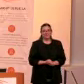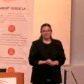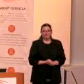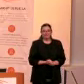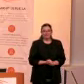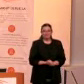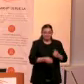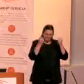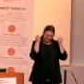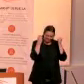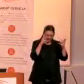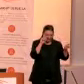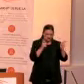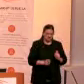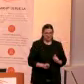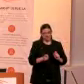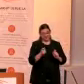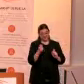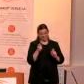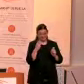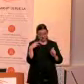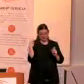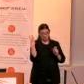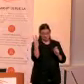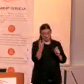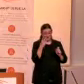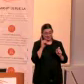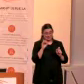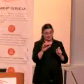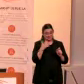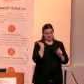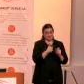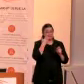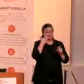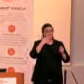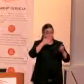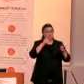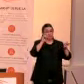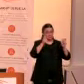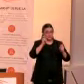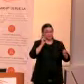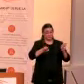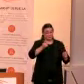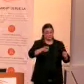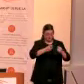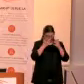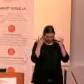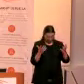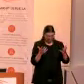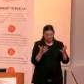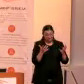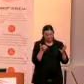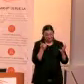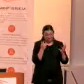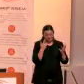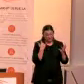there's been a lot of changes in Washington in the last year, as you know. And as a result of this, we have to be smarter